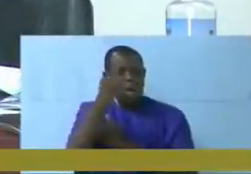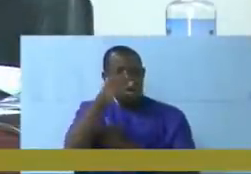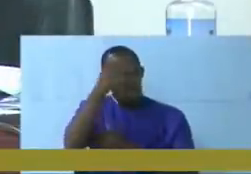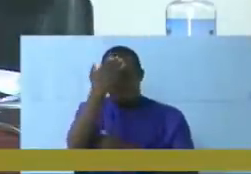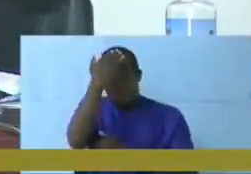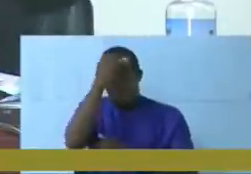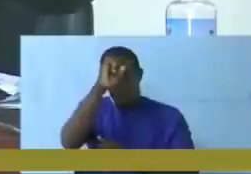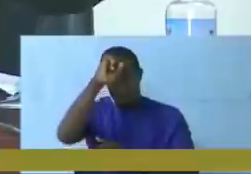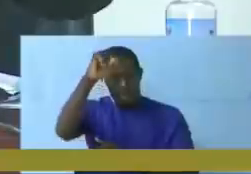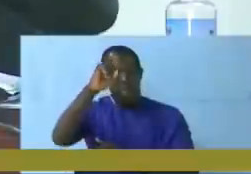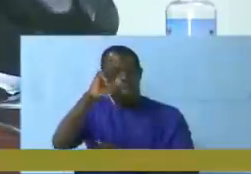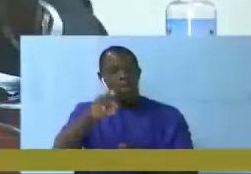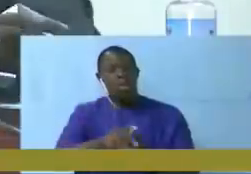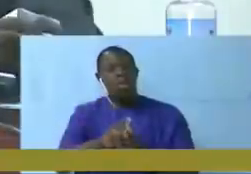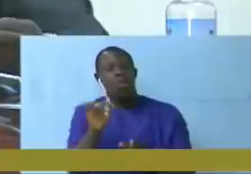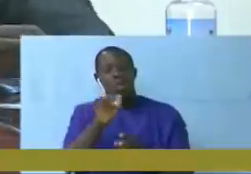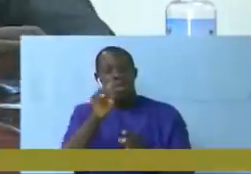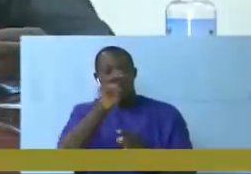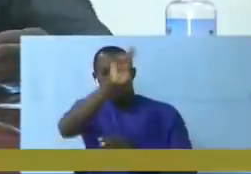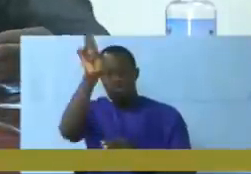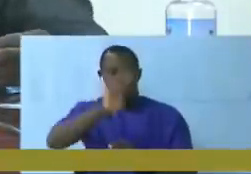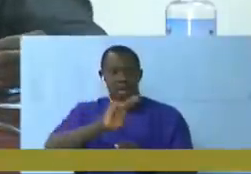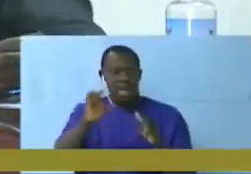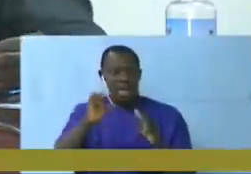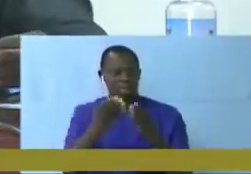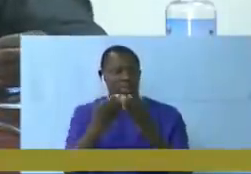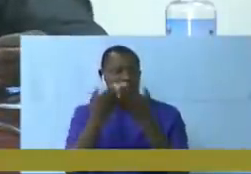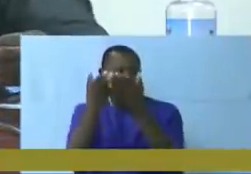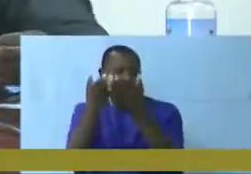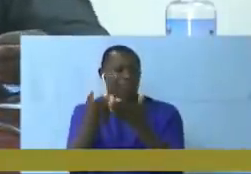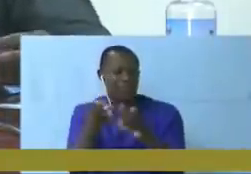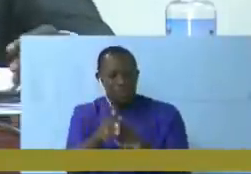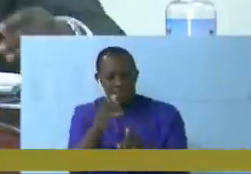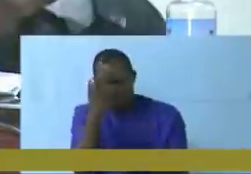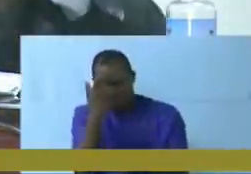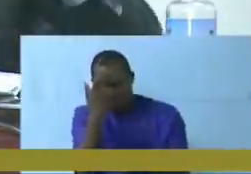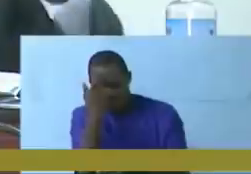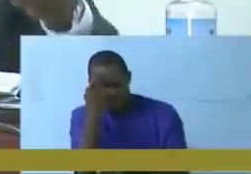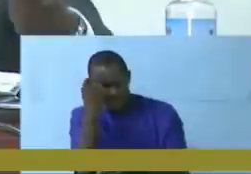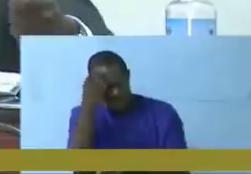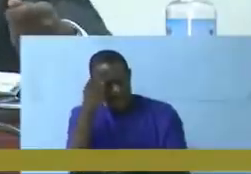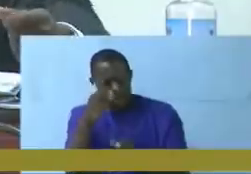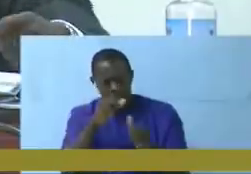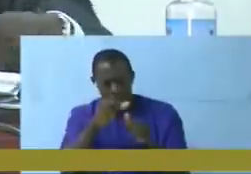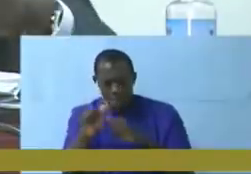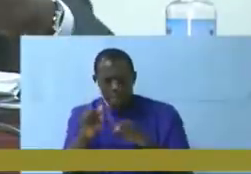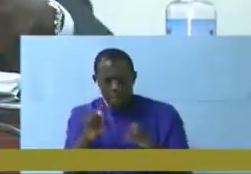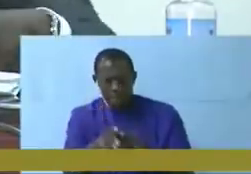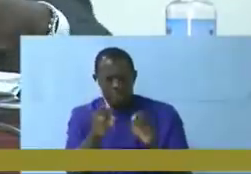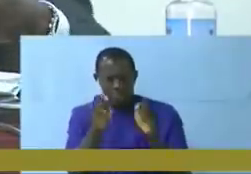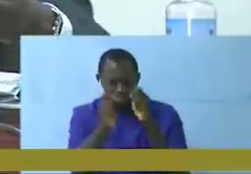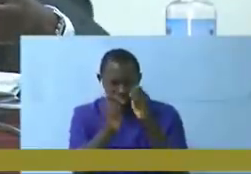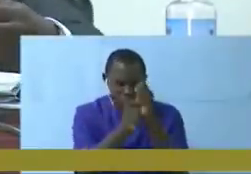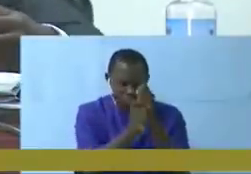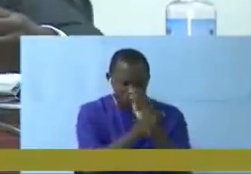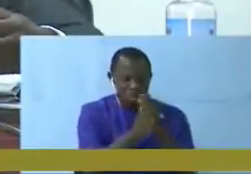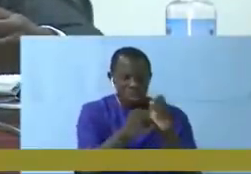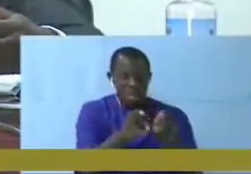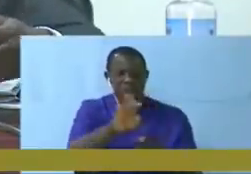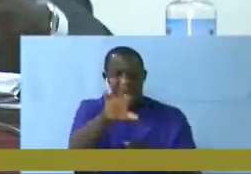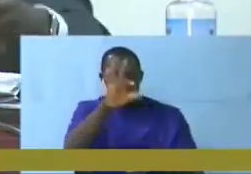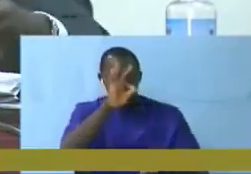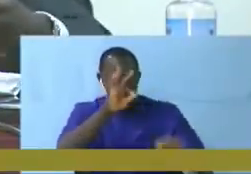that reason, they came up with some of these measures, that his appointments, the appointments by the